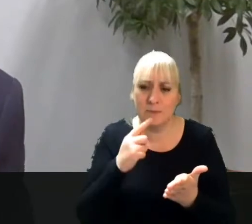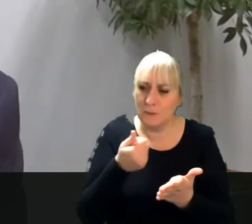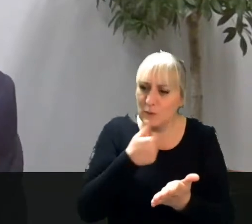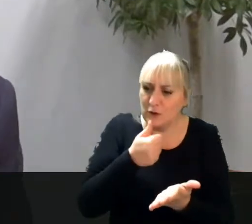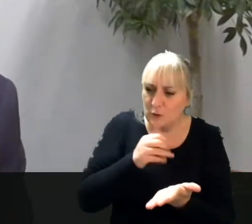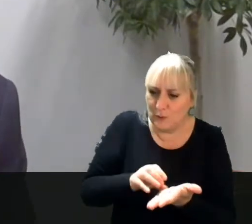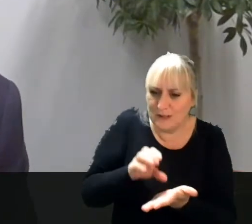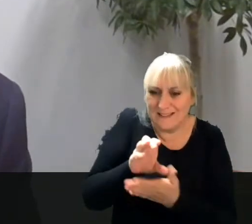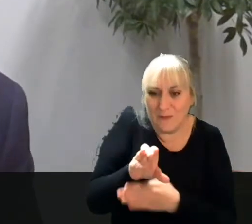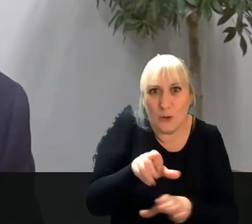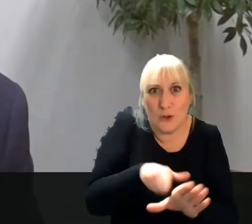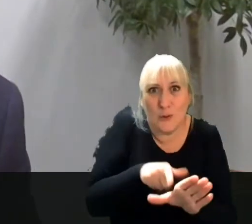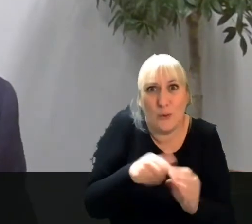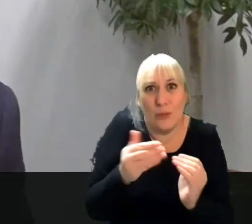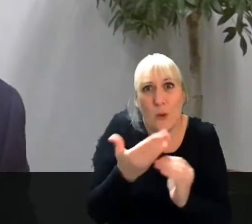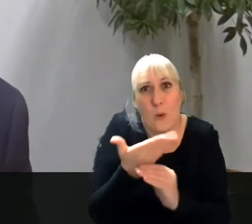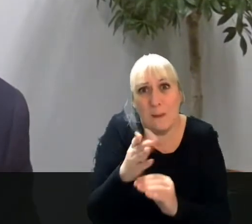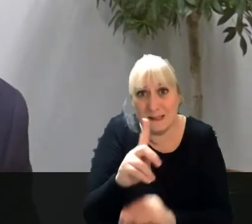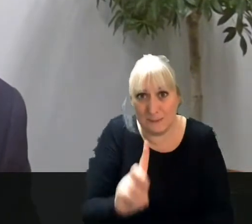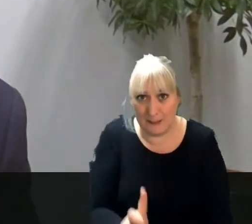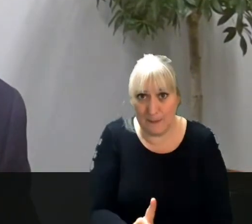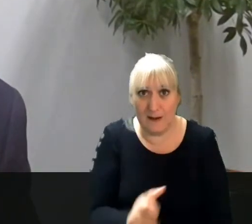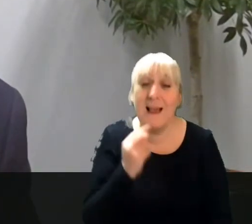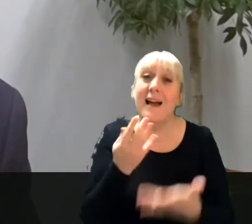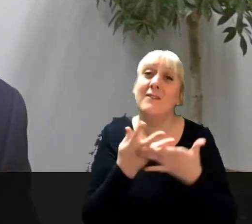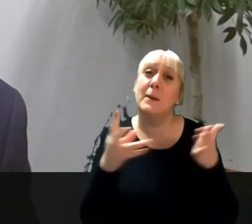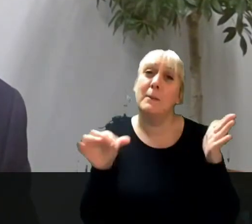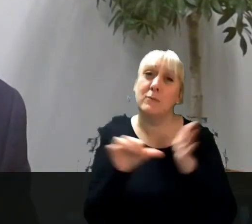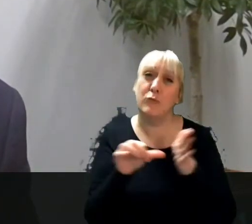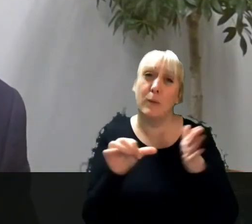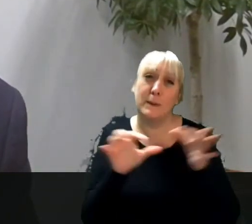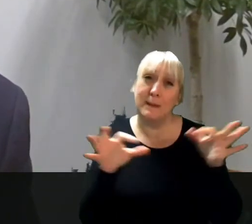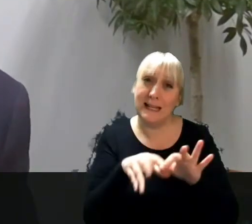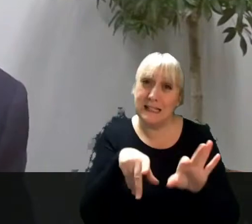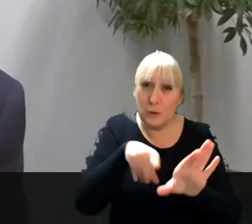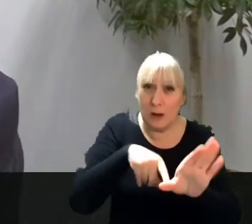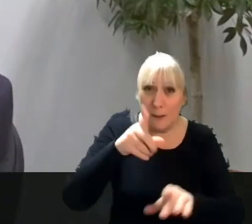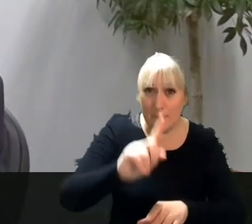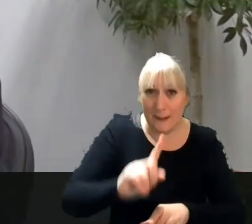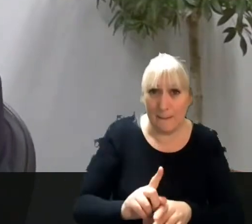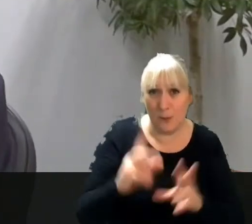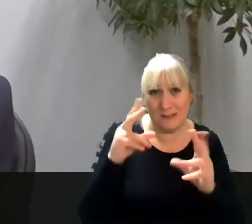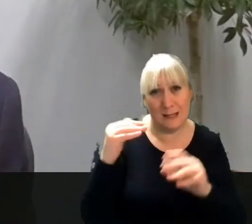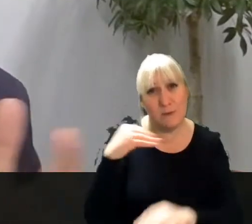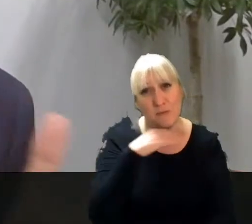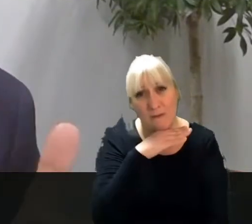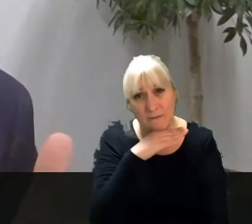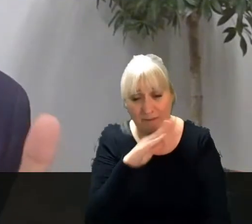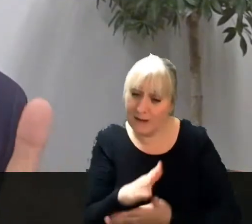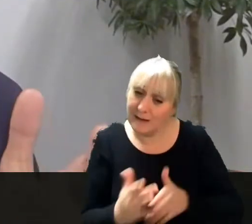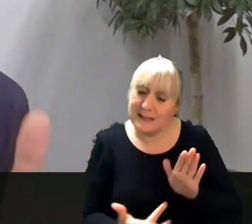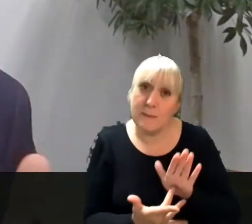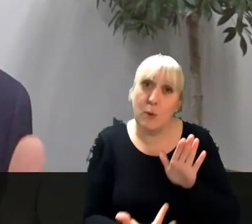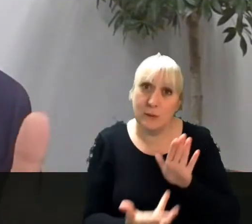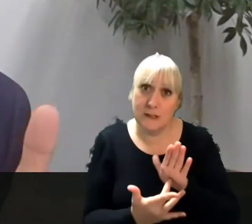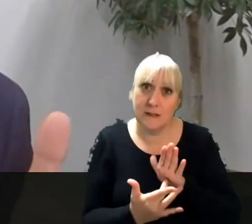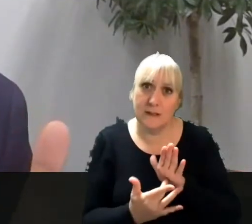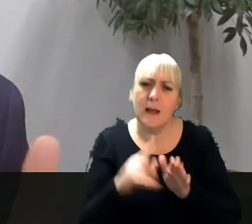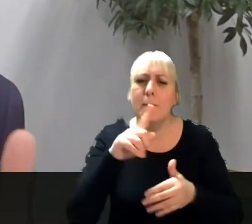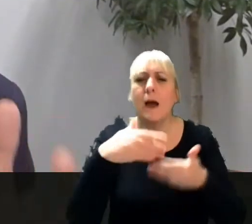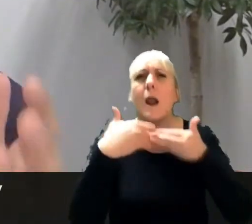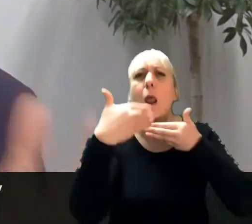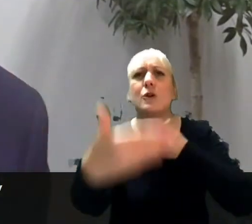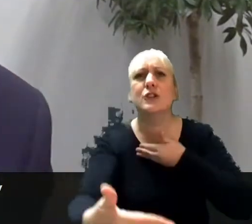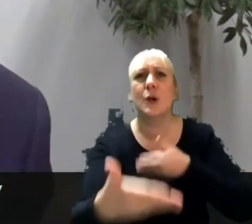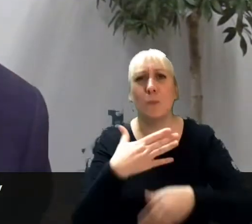issue around young people sleeping rough, which is really, really important. And in the long term, Ian, we need to build more genuinely affordable